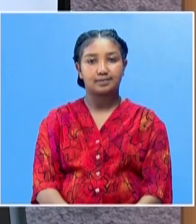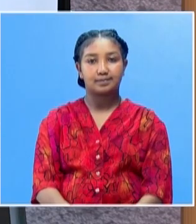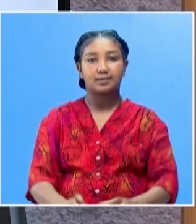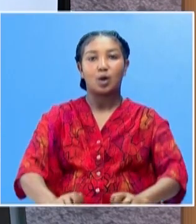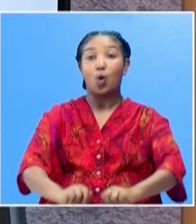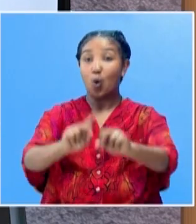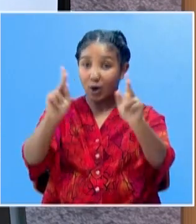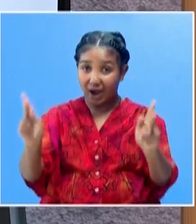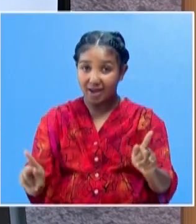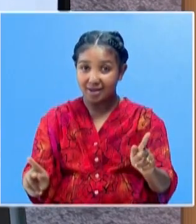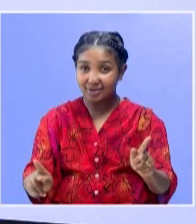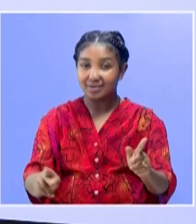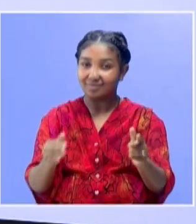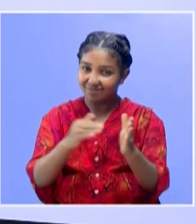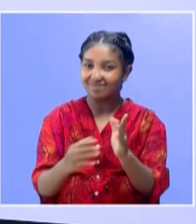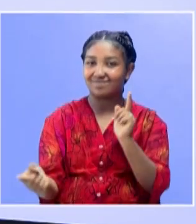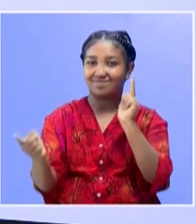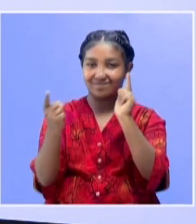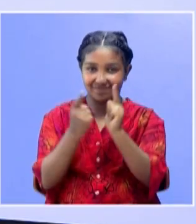All right, here we meet again.